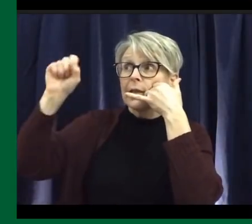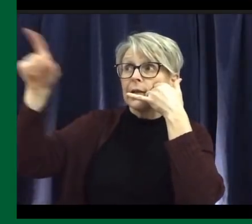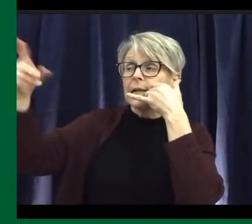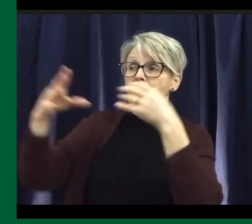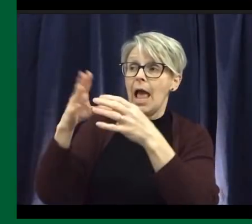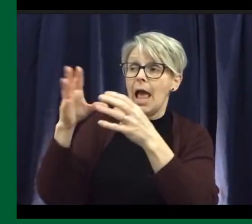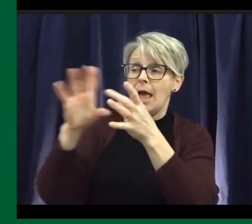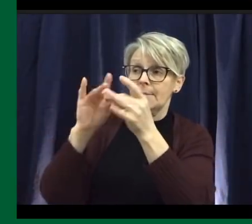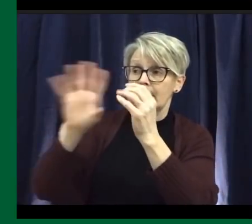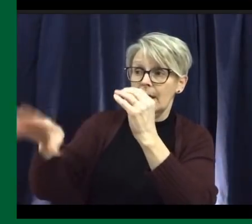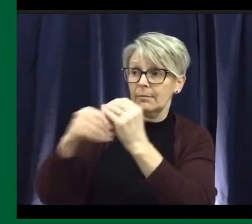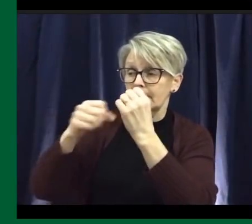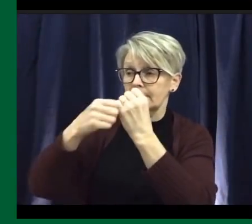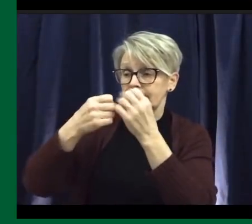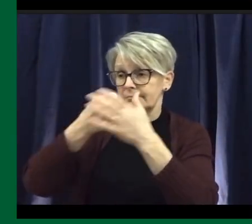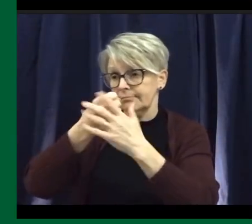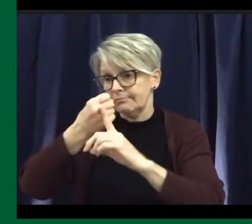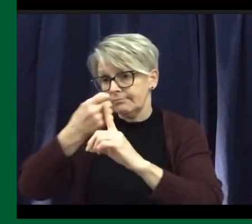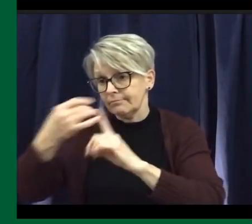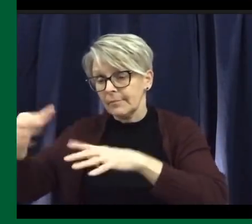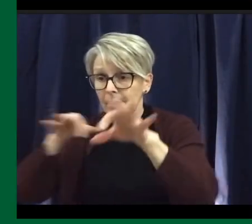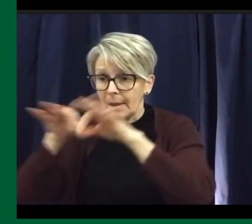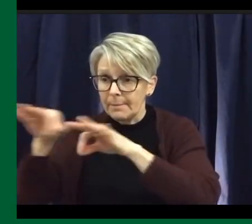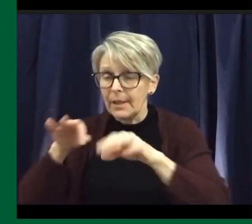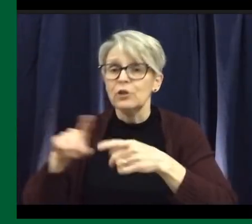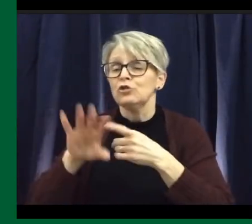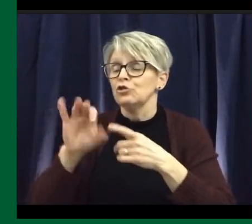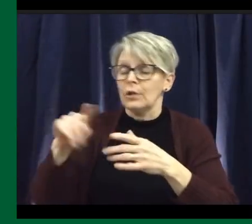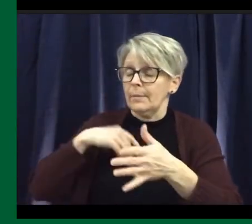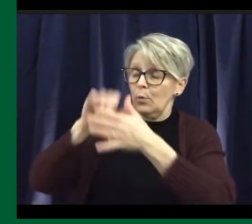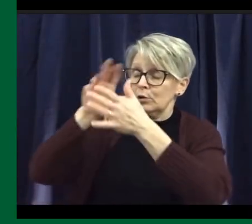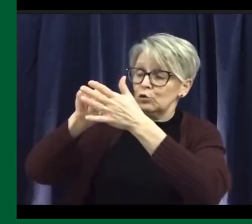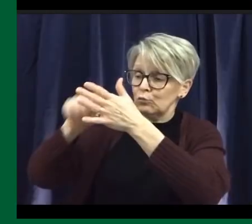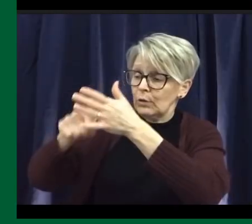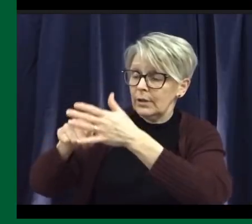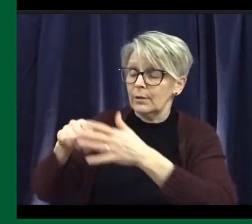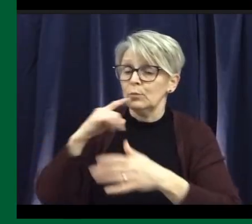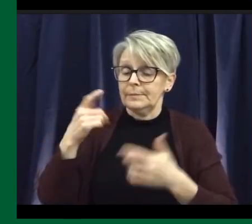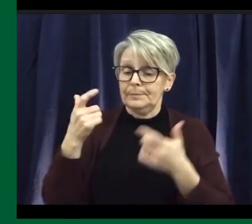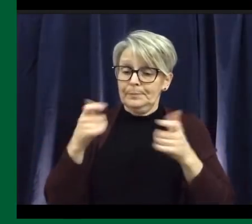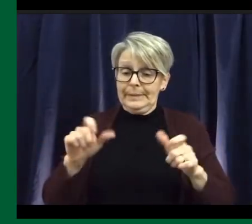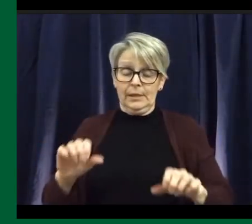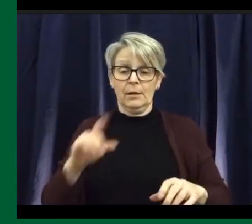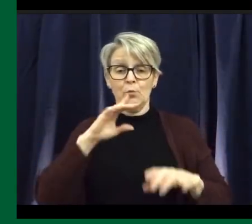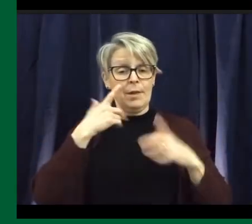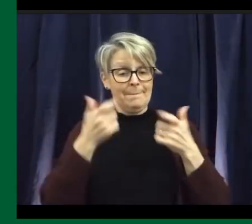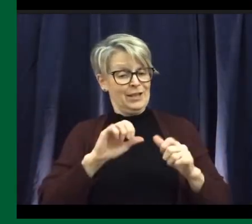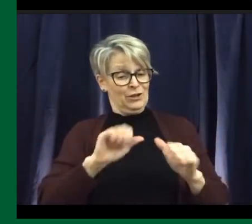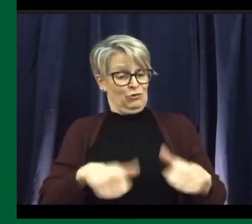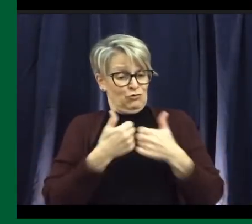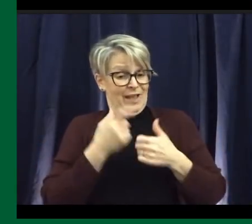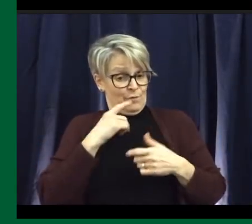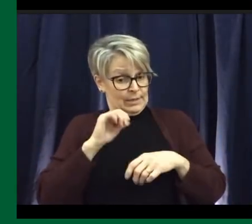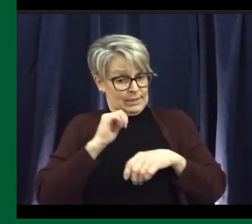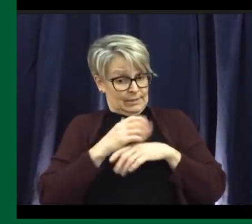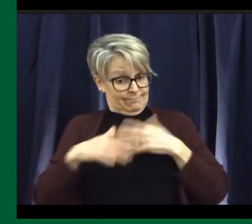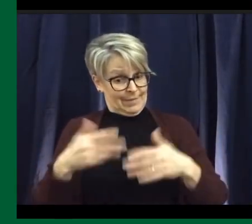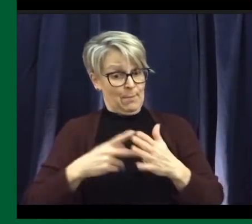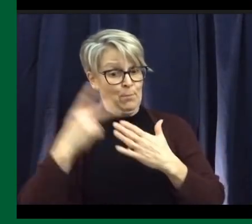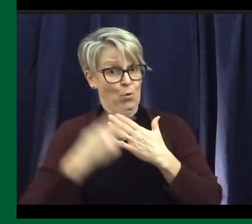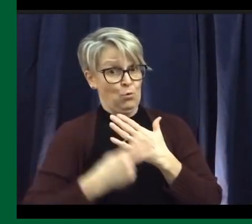as equitable as possible. But again, just to highlight, one of the single biggest challenges to implementing the program and making sure that we can